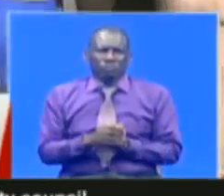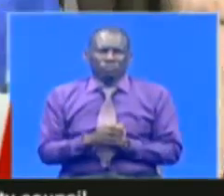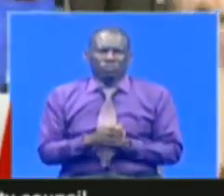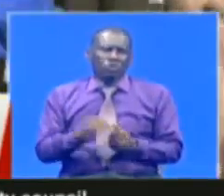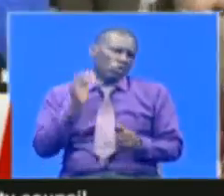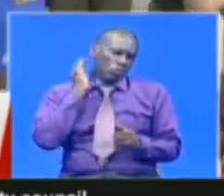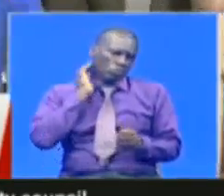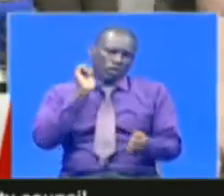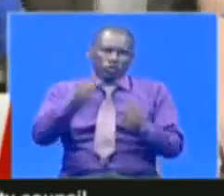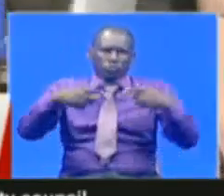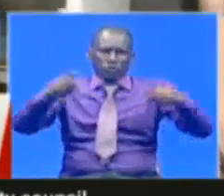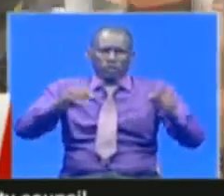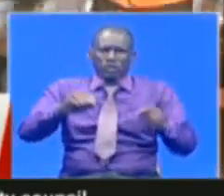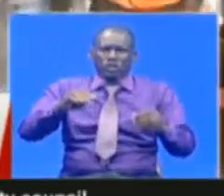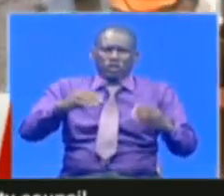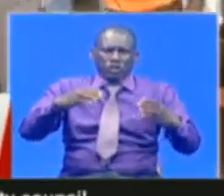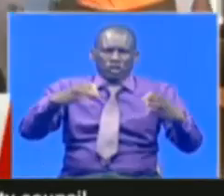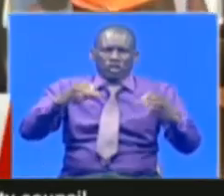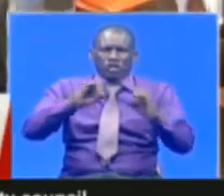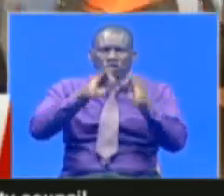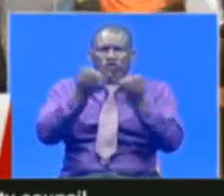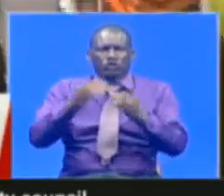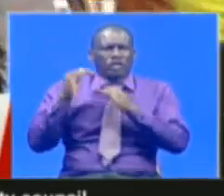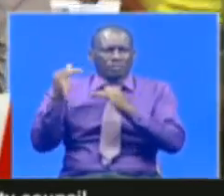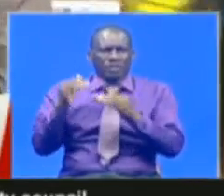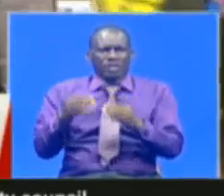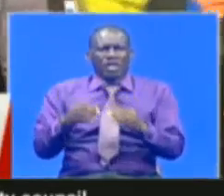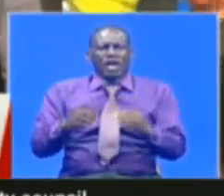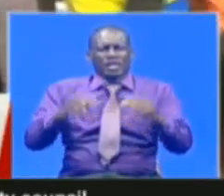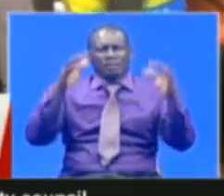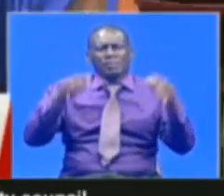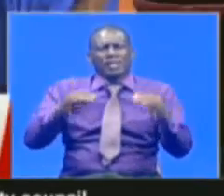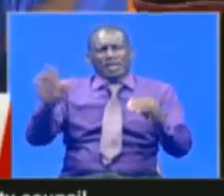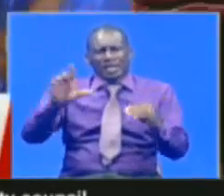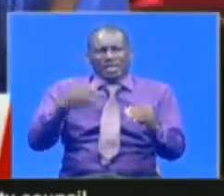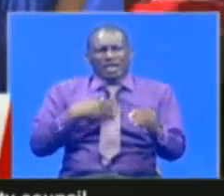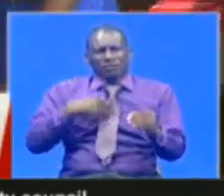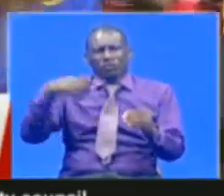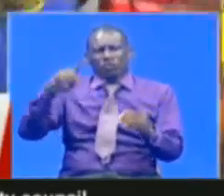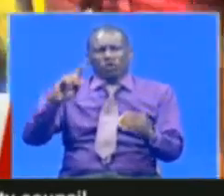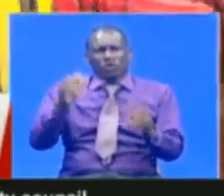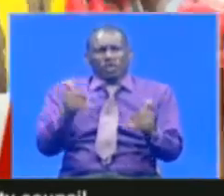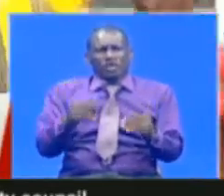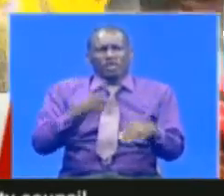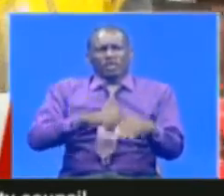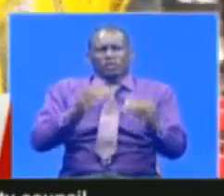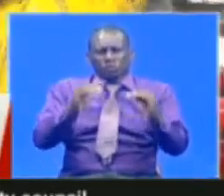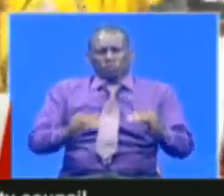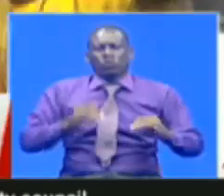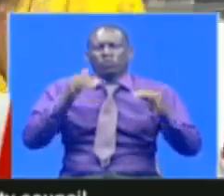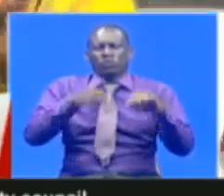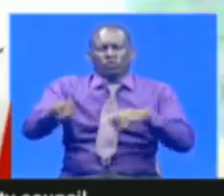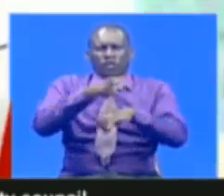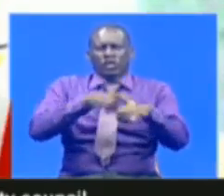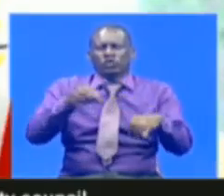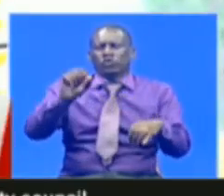Murang'a Sports Excellence Academy Limited, MCL's journey to the big league, has secured a big leap after it secured promotion to the National